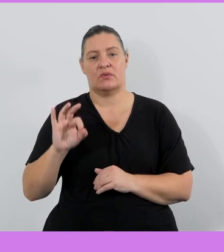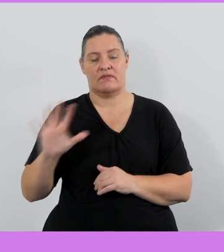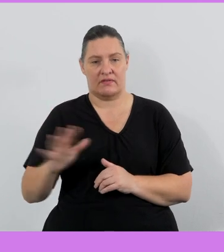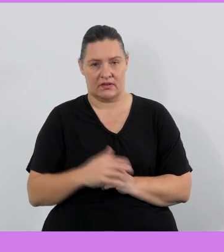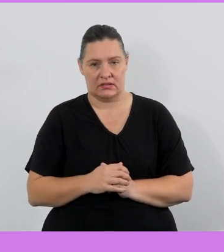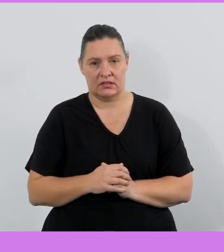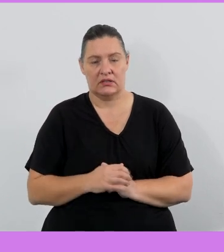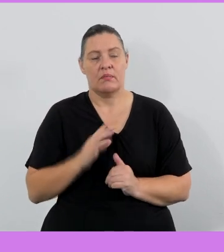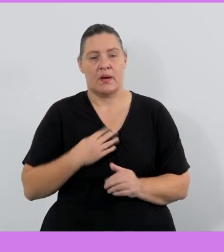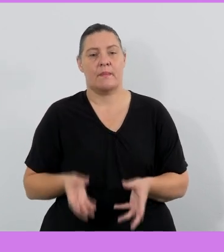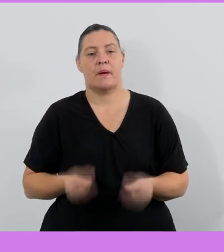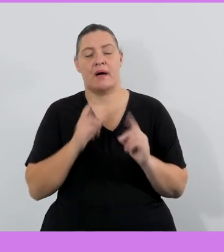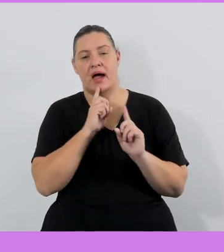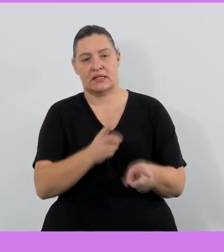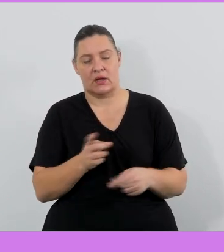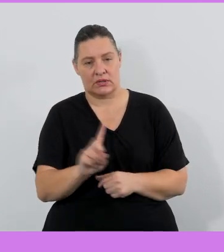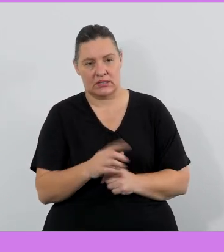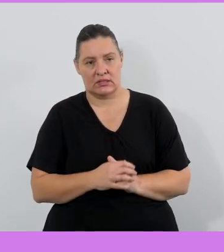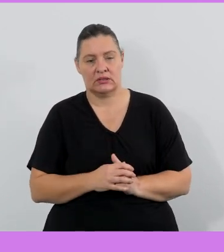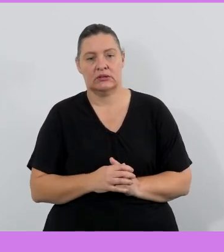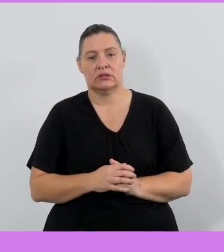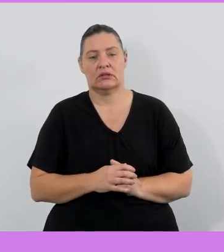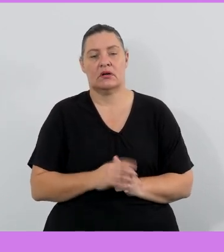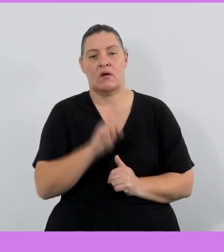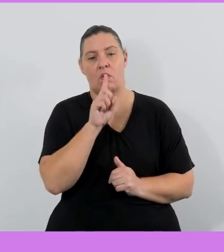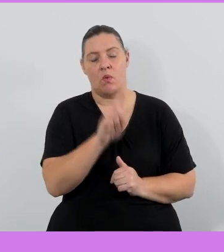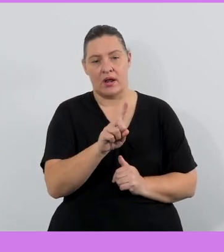29.5735, that will give me an answer of equals